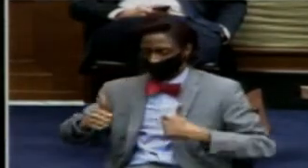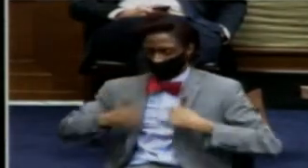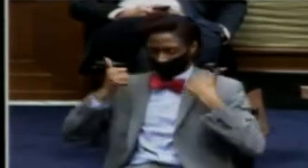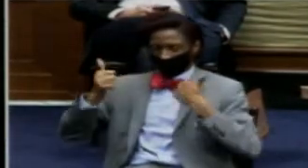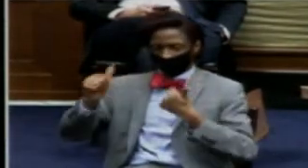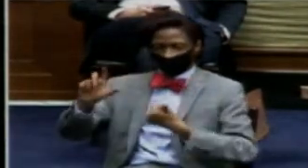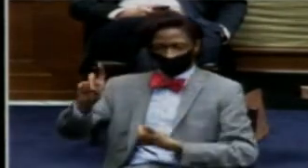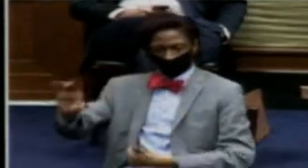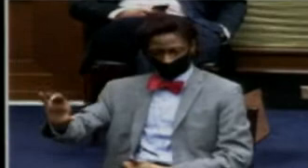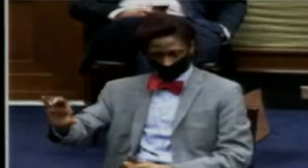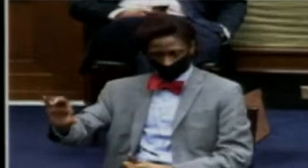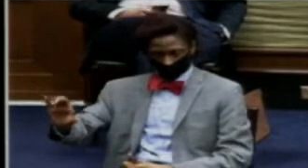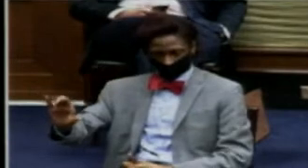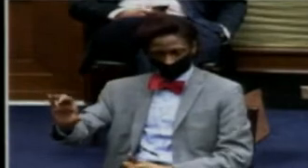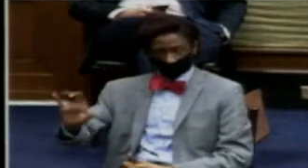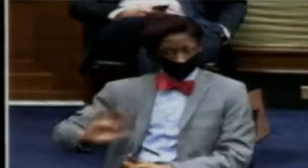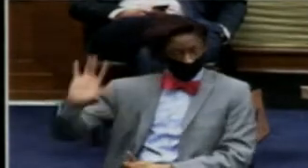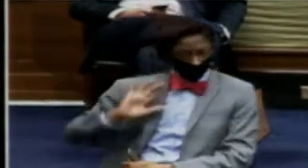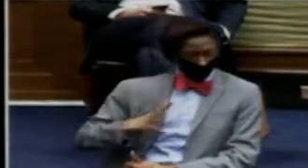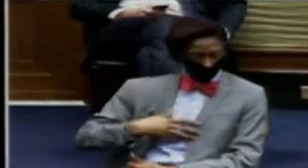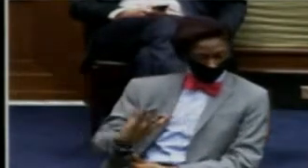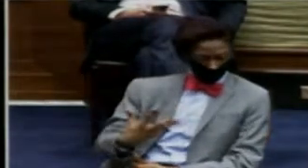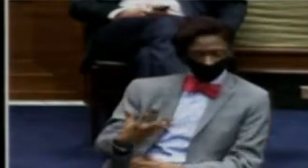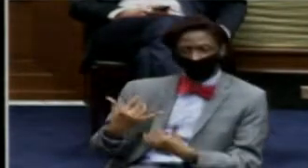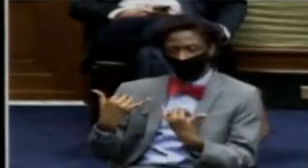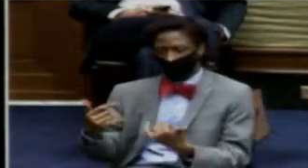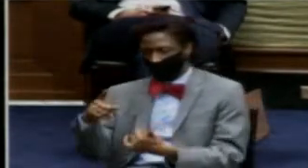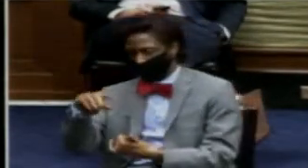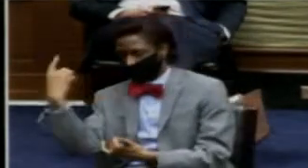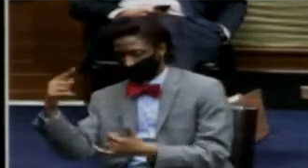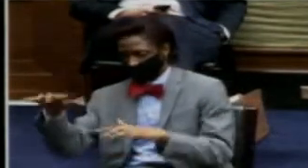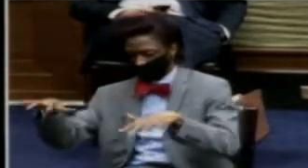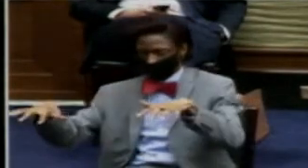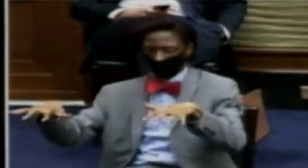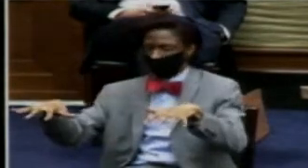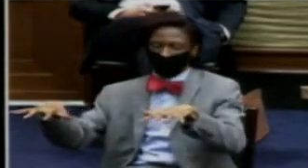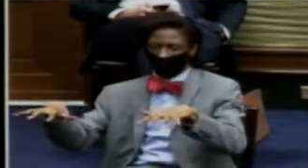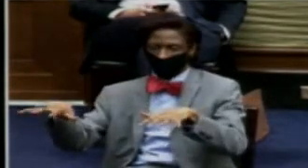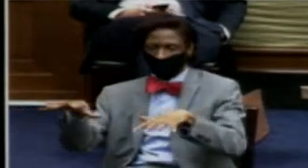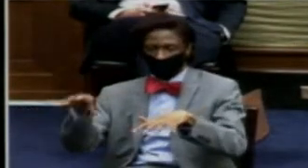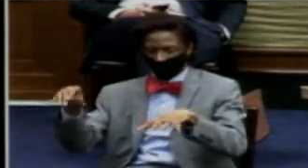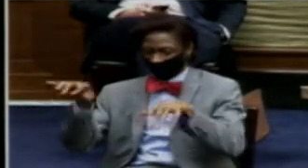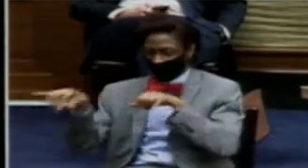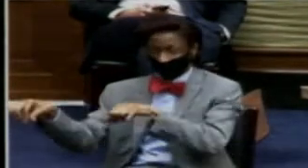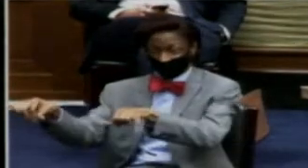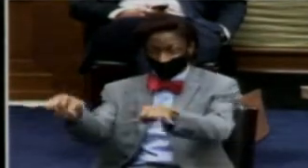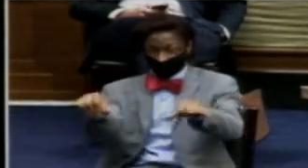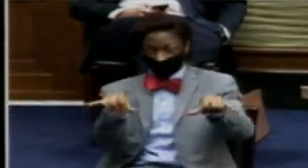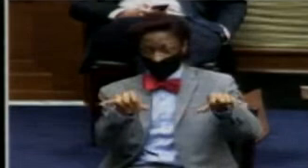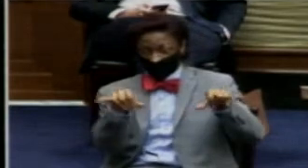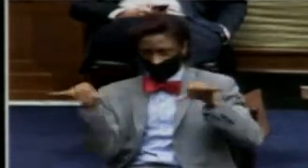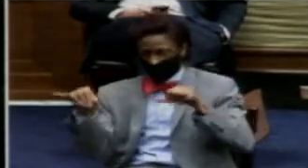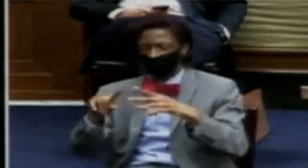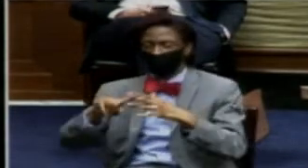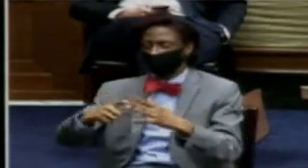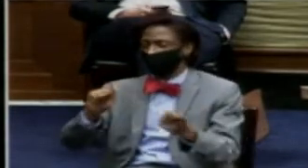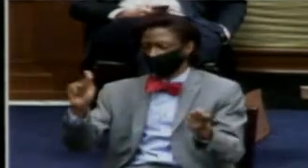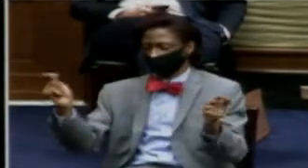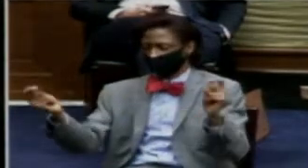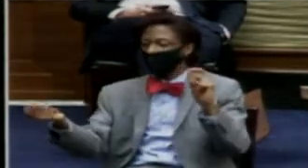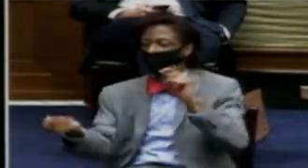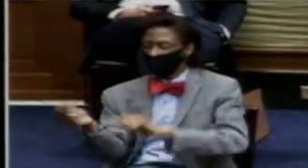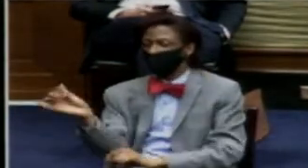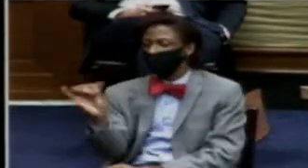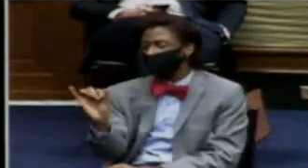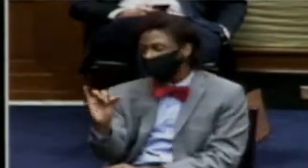from white to black. And then the standard began to change as well